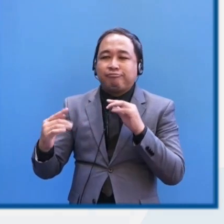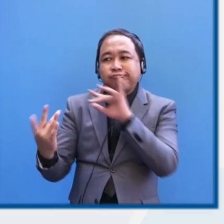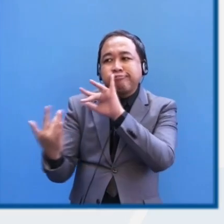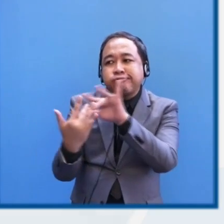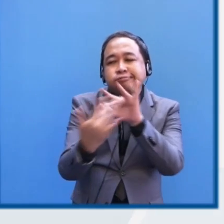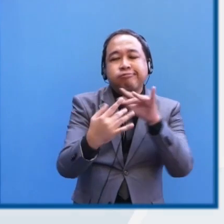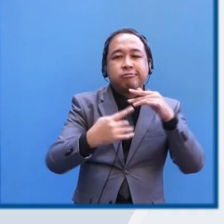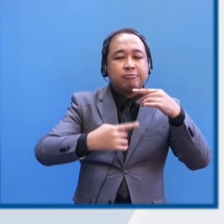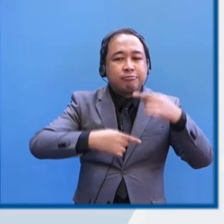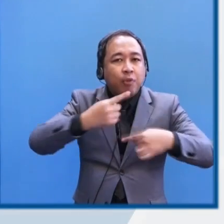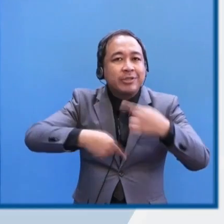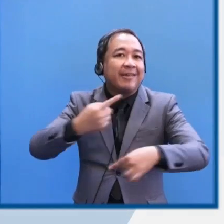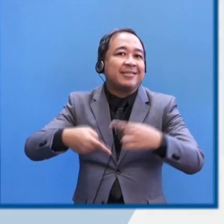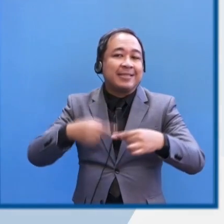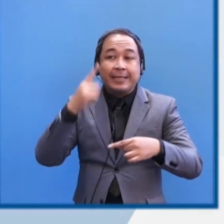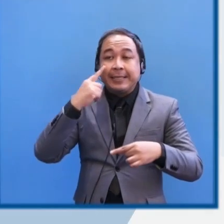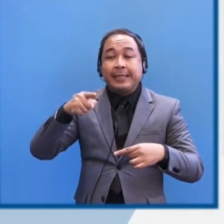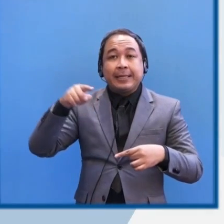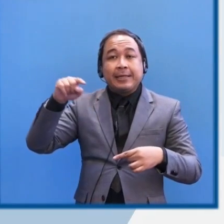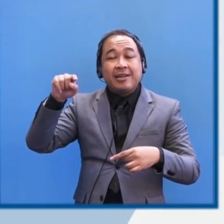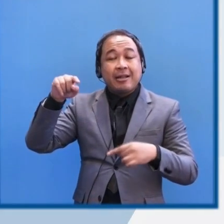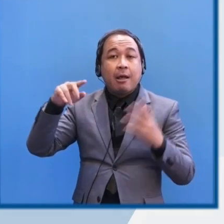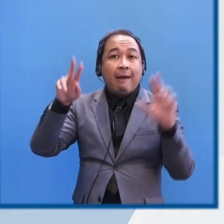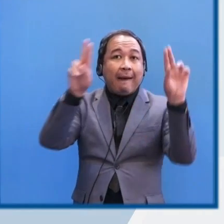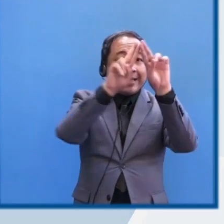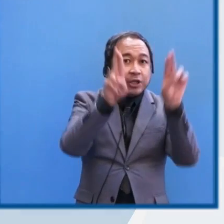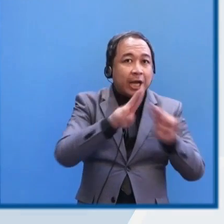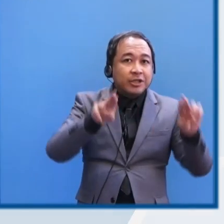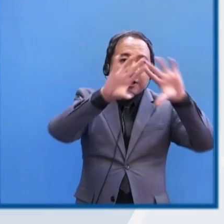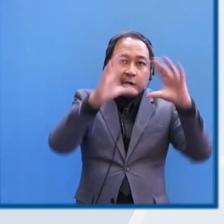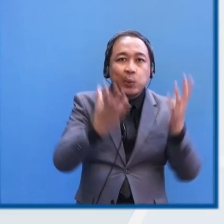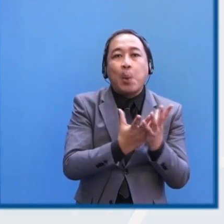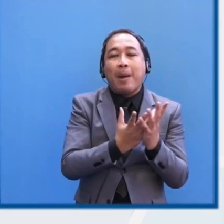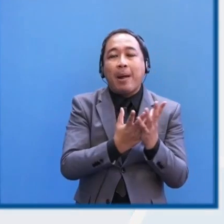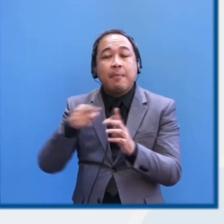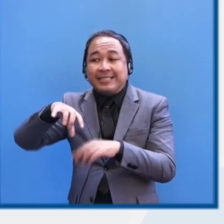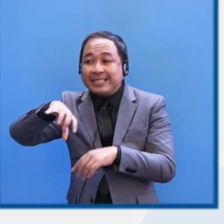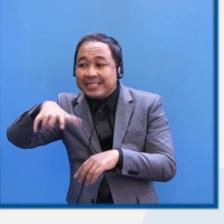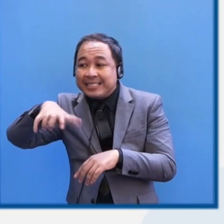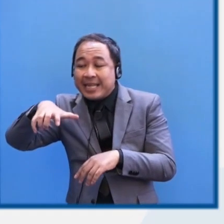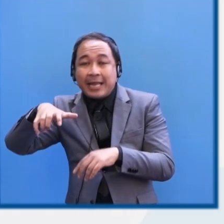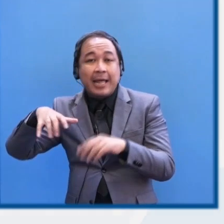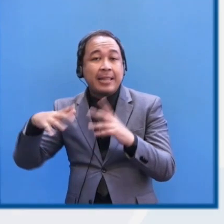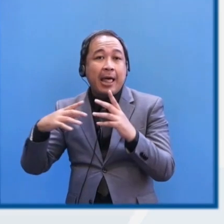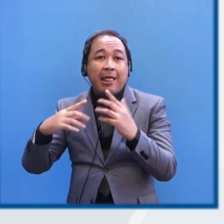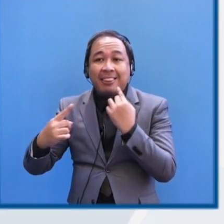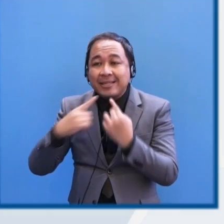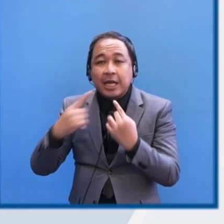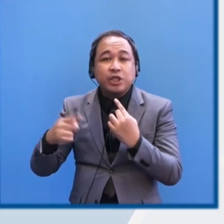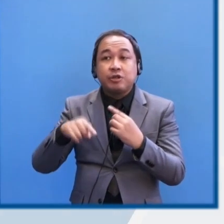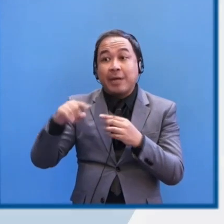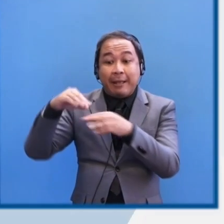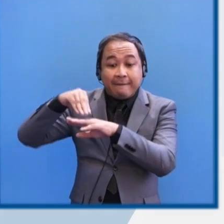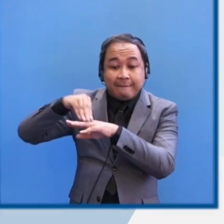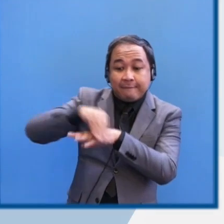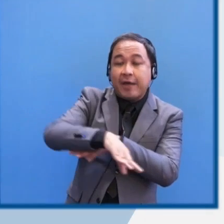local level integration, at the national level coordination, and at the global level communication needs to be, and that should be featuring in